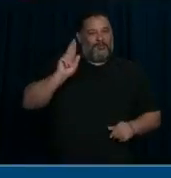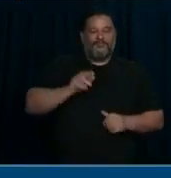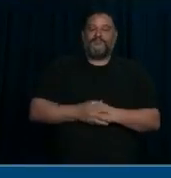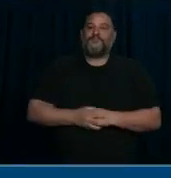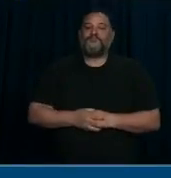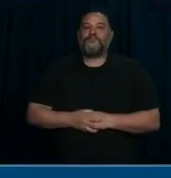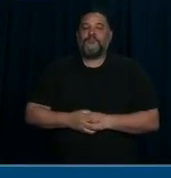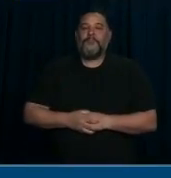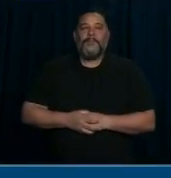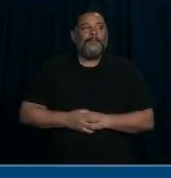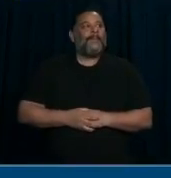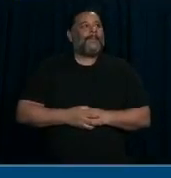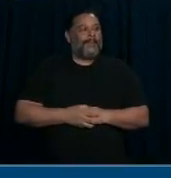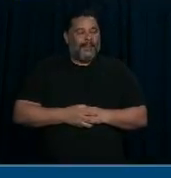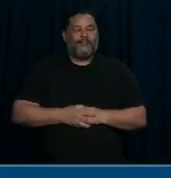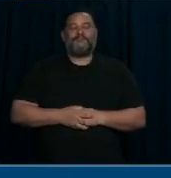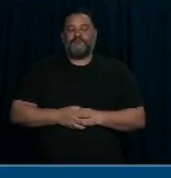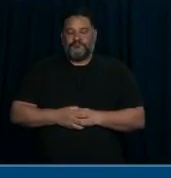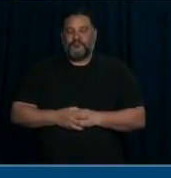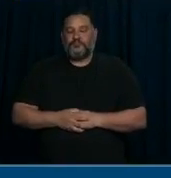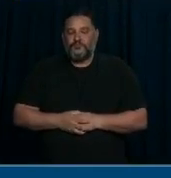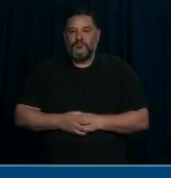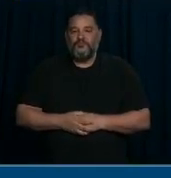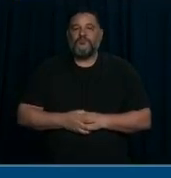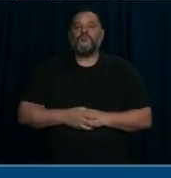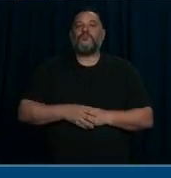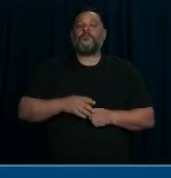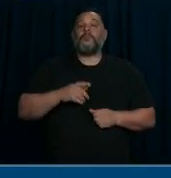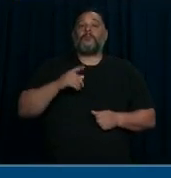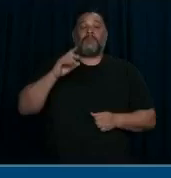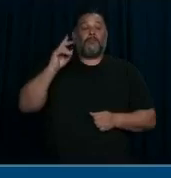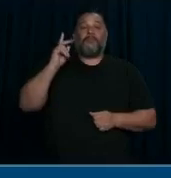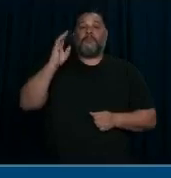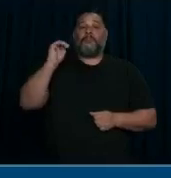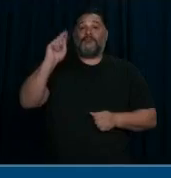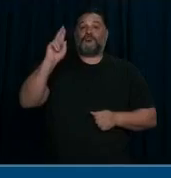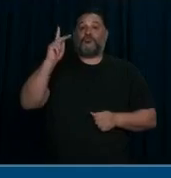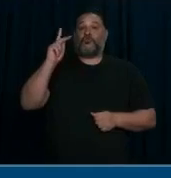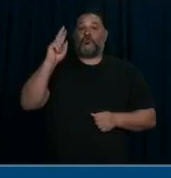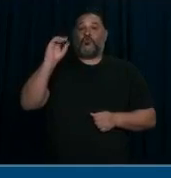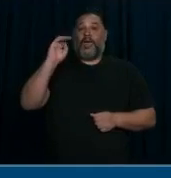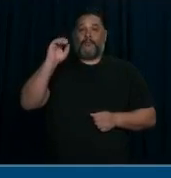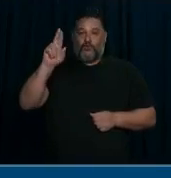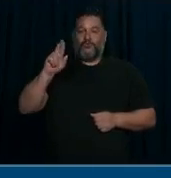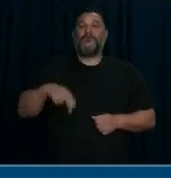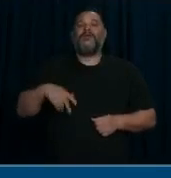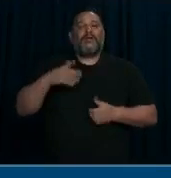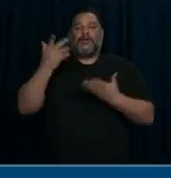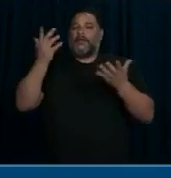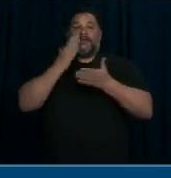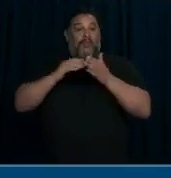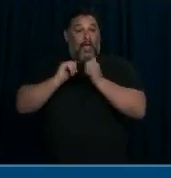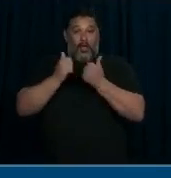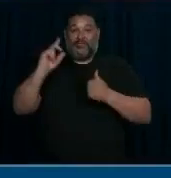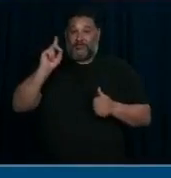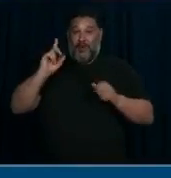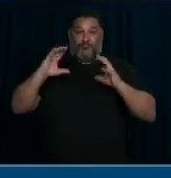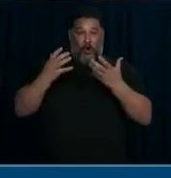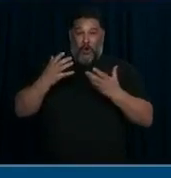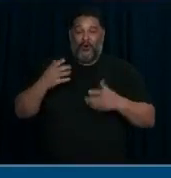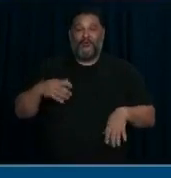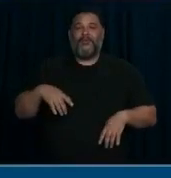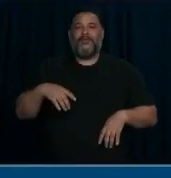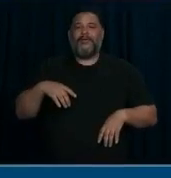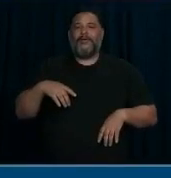Well, Mr. Cromer. Yeah, somehow the Democratic Party over the years has ceded this idea of